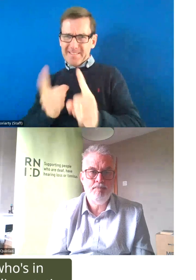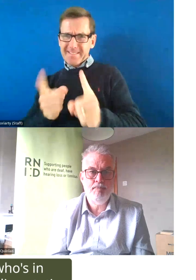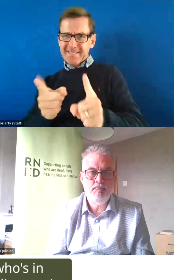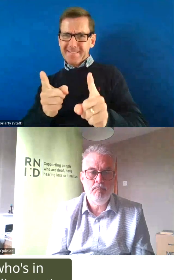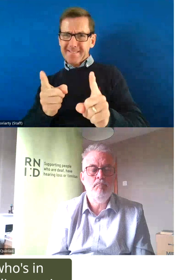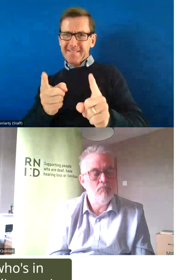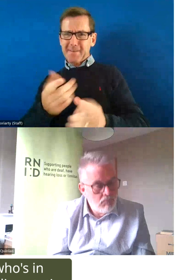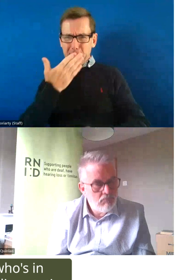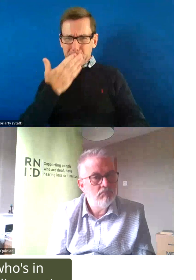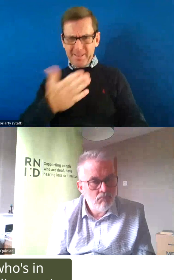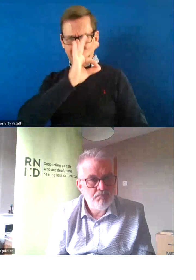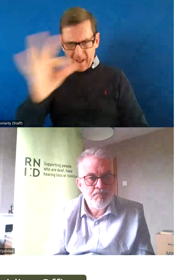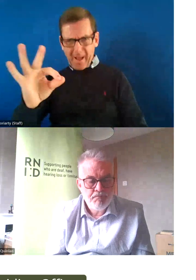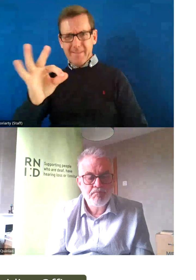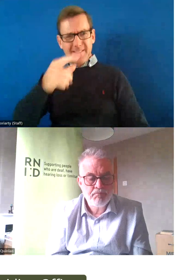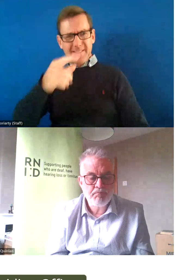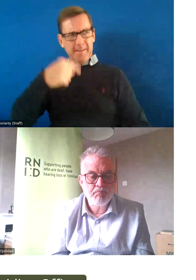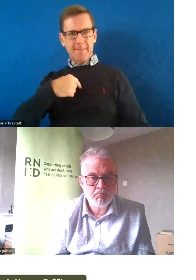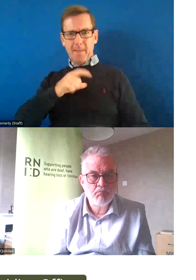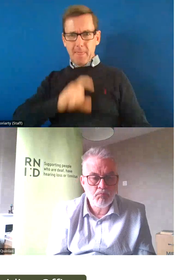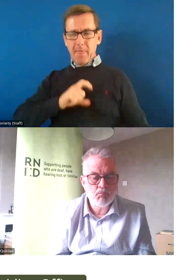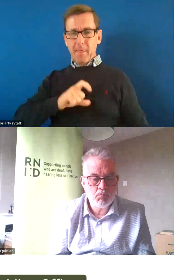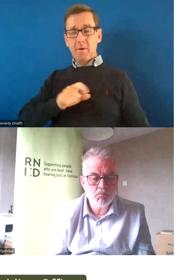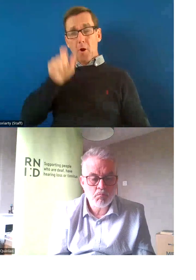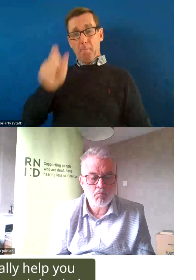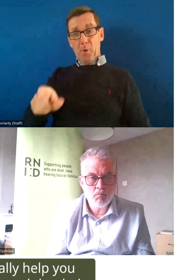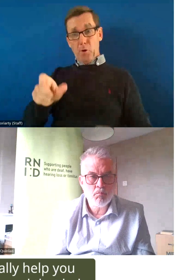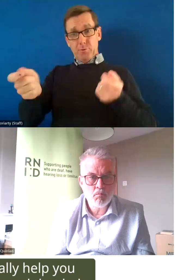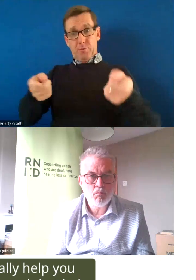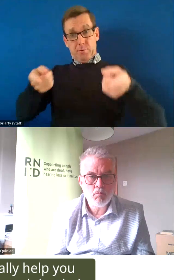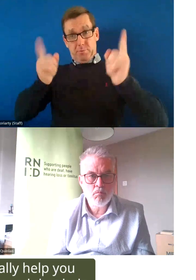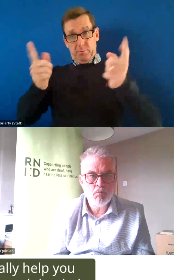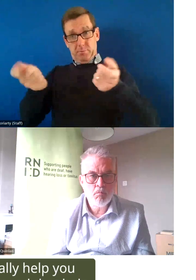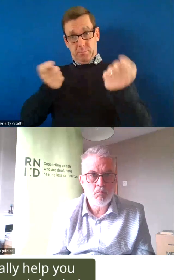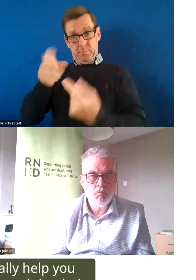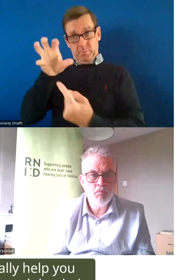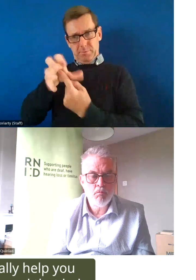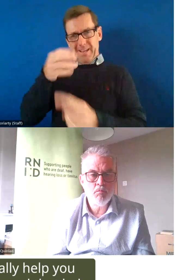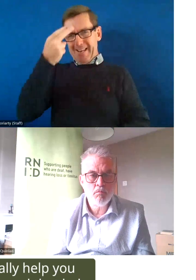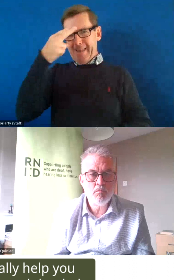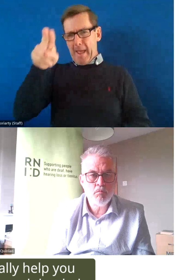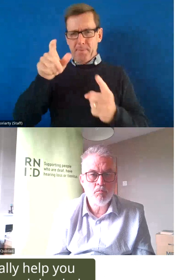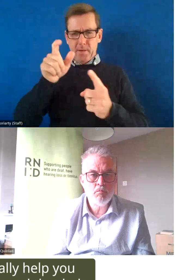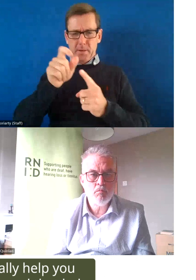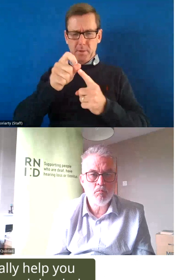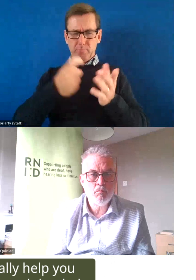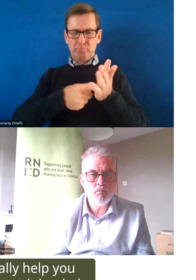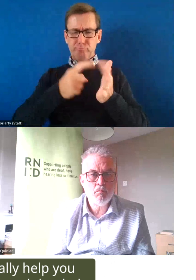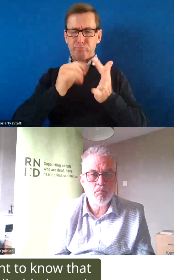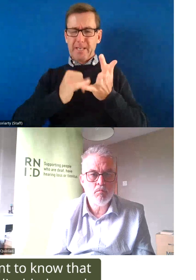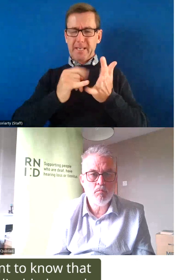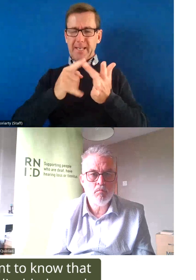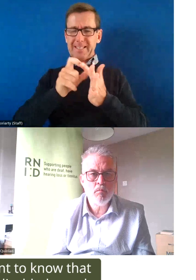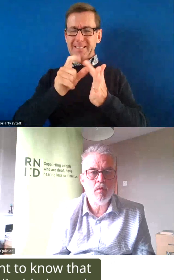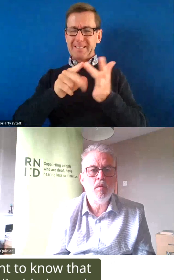person who's in charge of the polling station is known as the presiding officer, and they can actually help you cast your vote if you need that